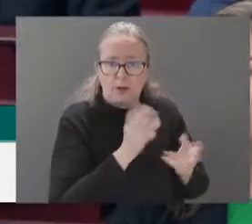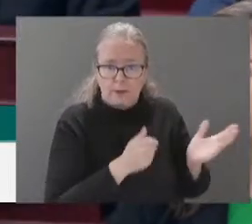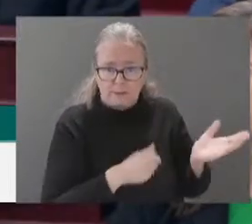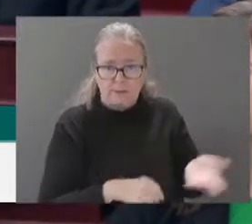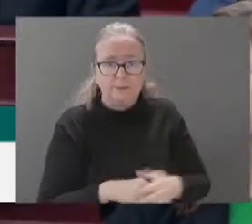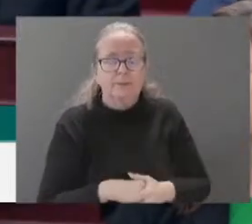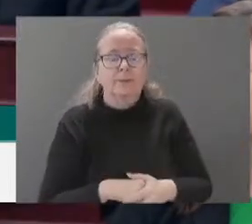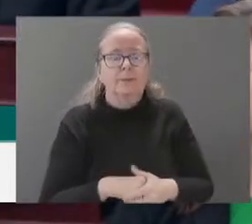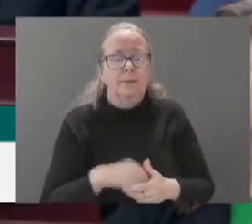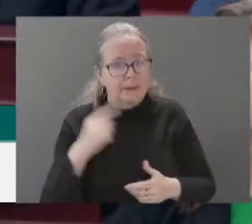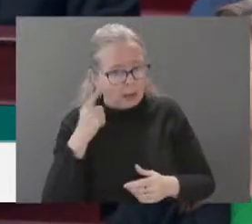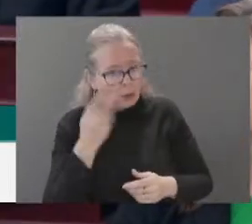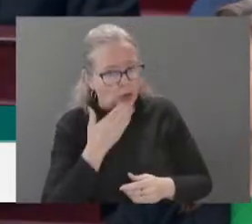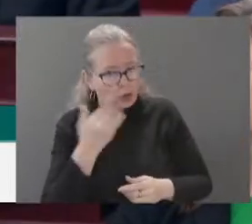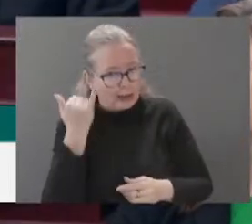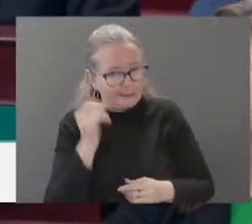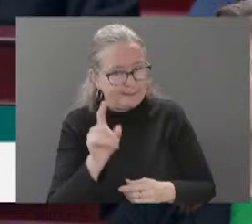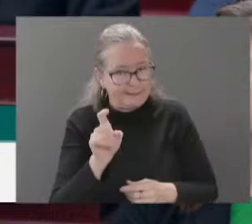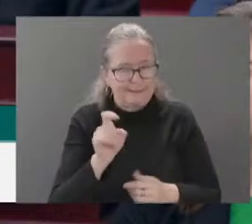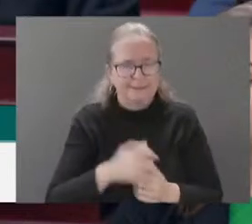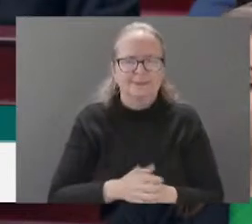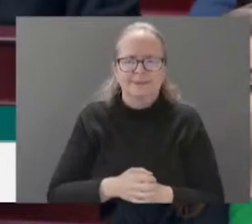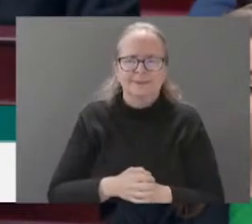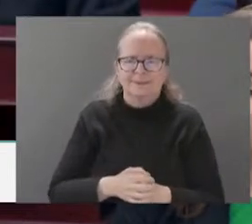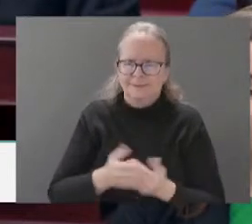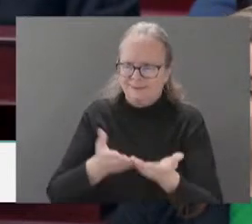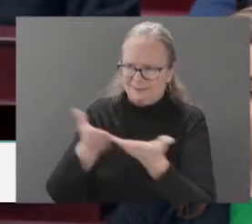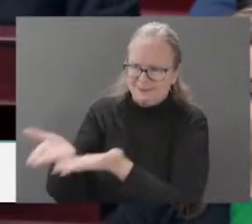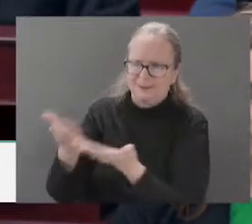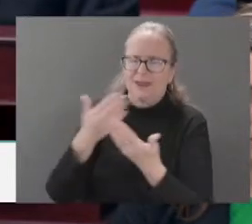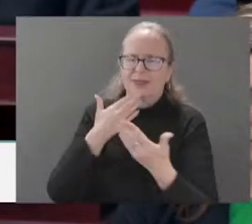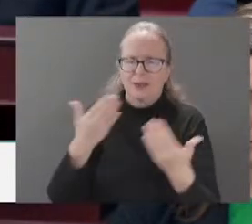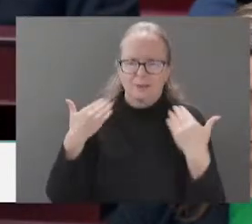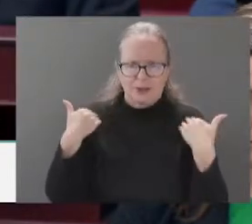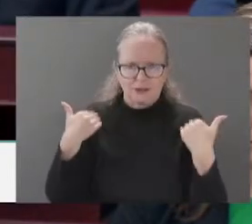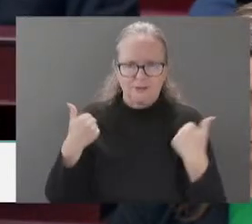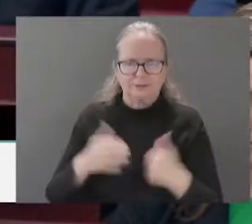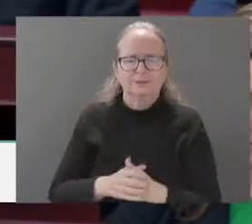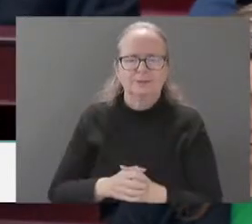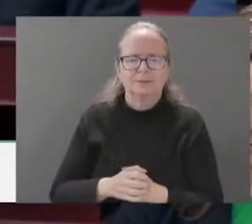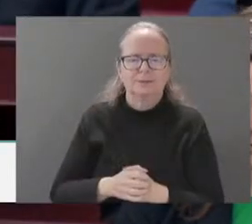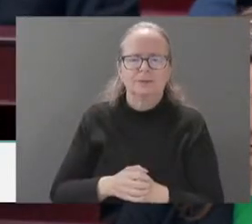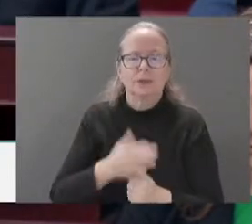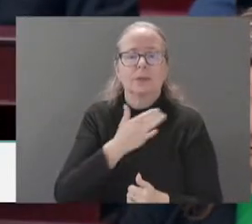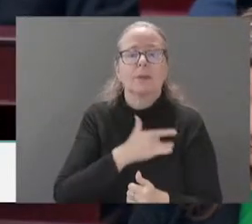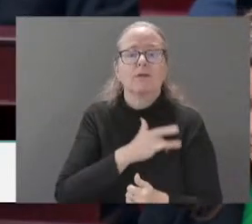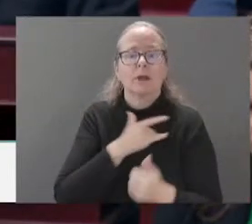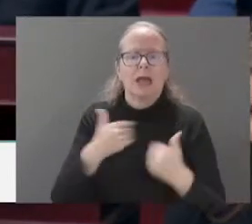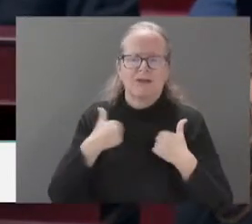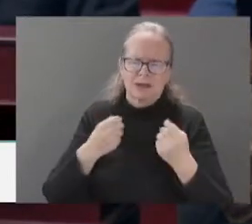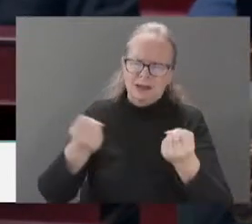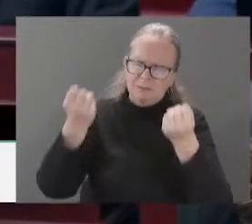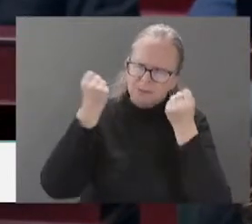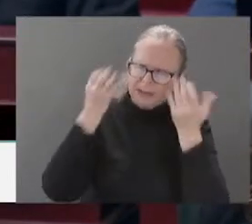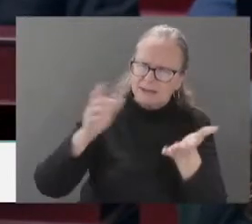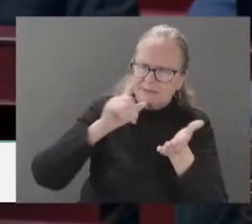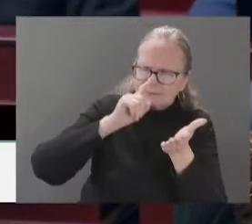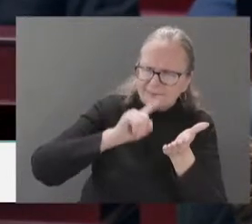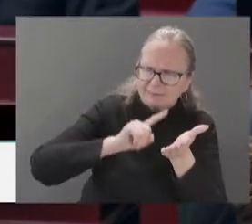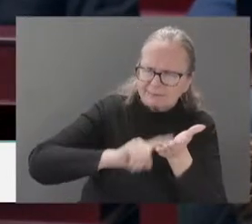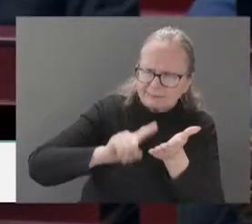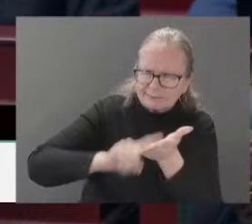Speaker and to the minister for that answer given that our province has many innovators and researchers and they are developing solutions to many